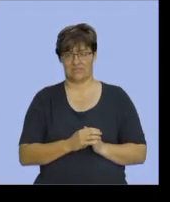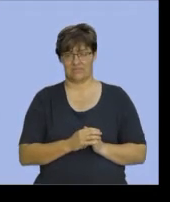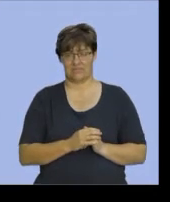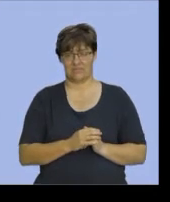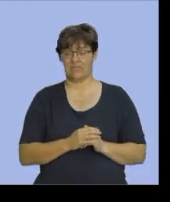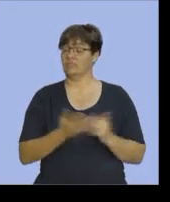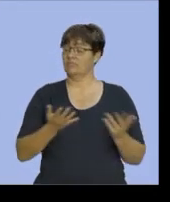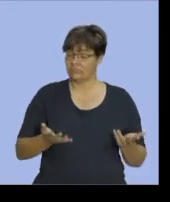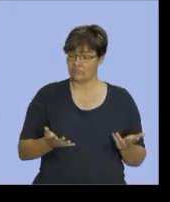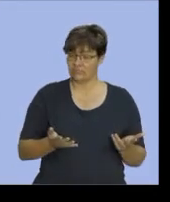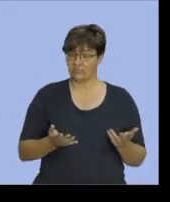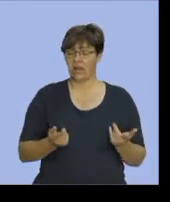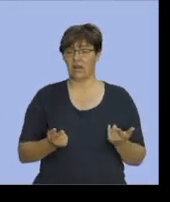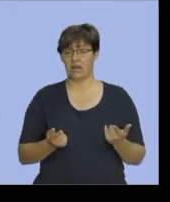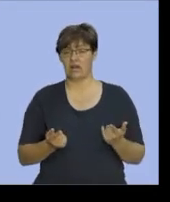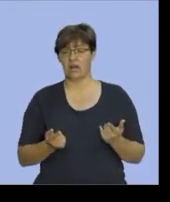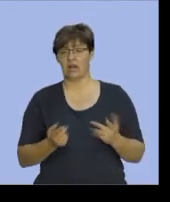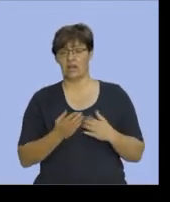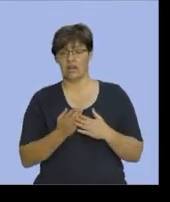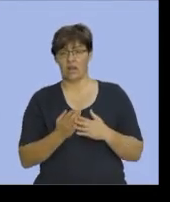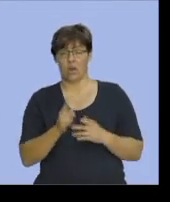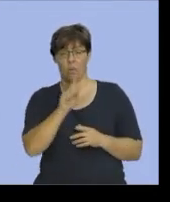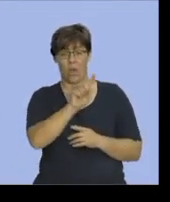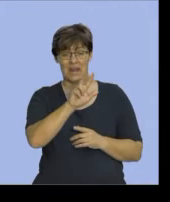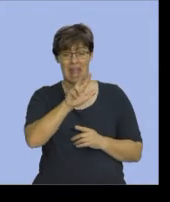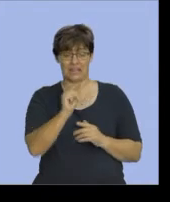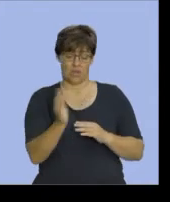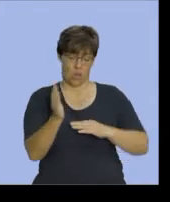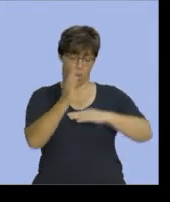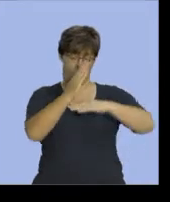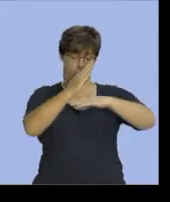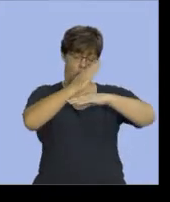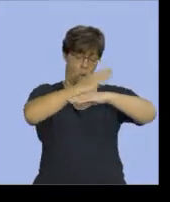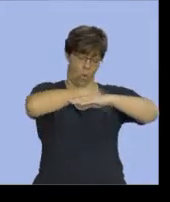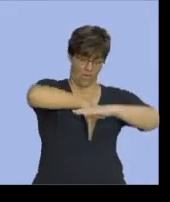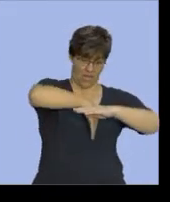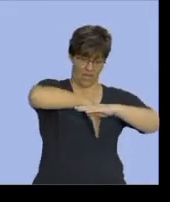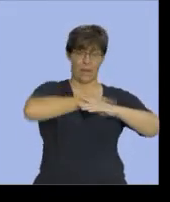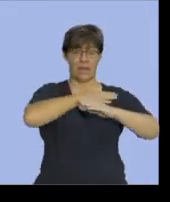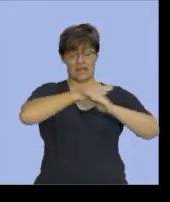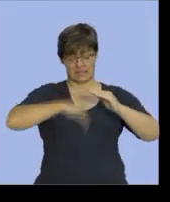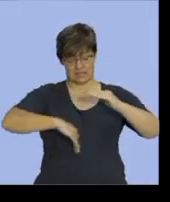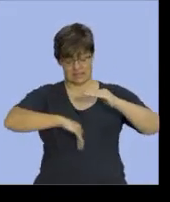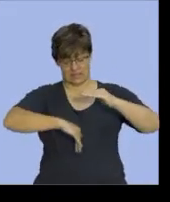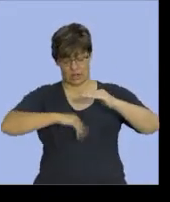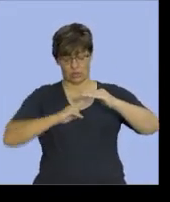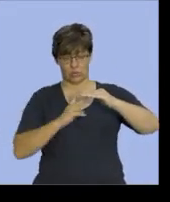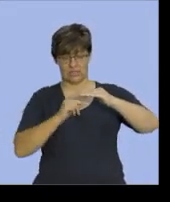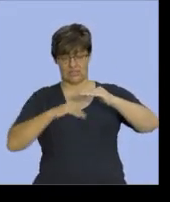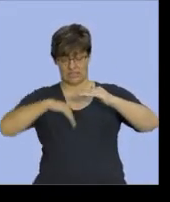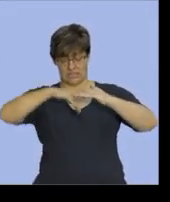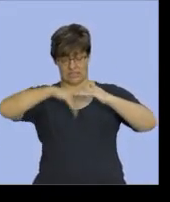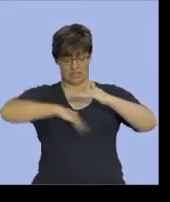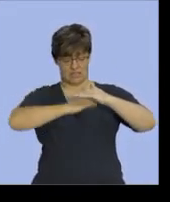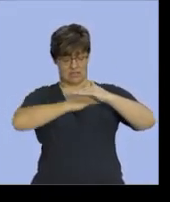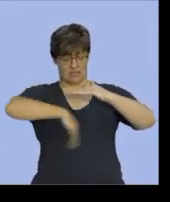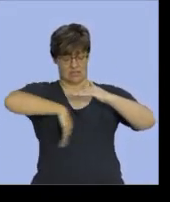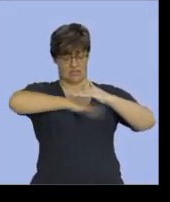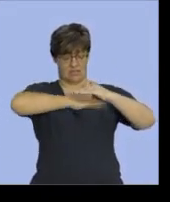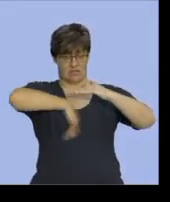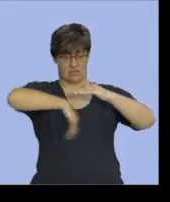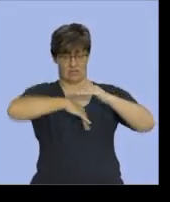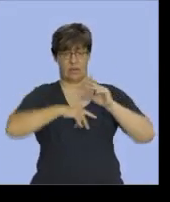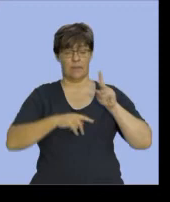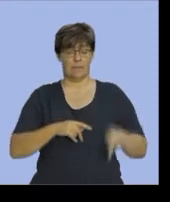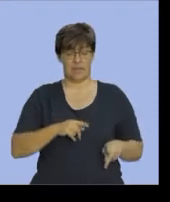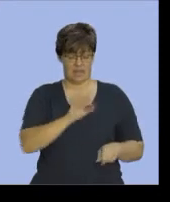x-axis. Now, if this angle is now greater than 180 but less than 270, the point